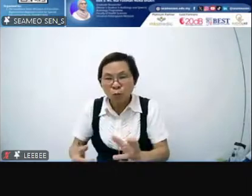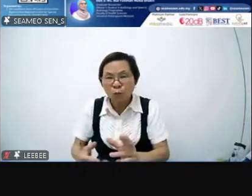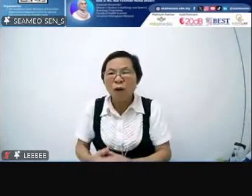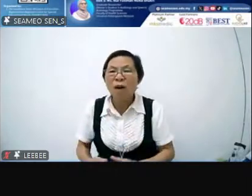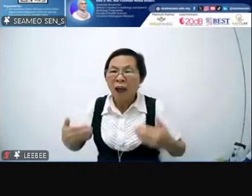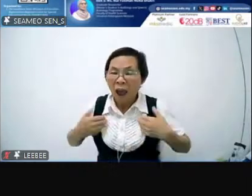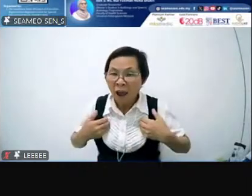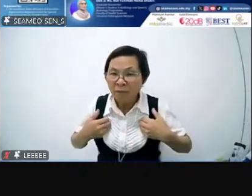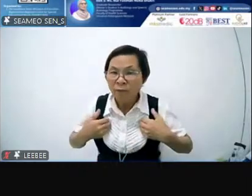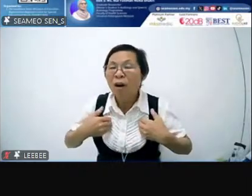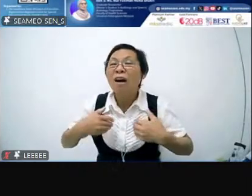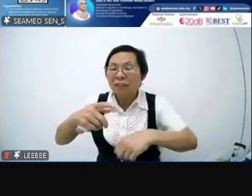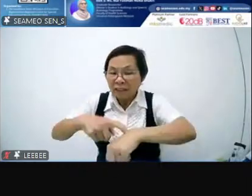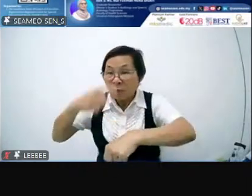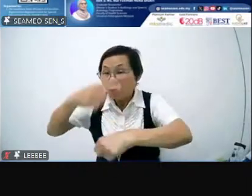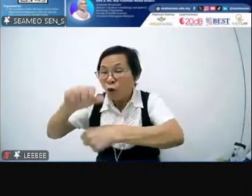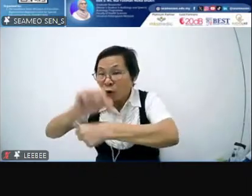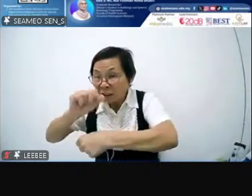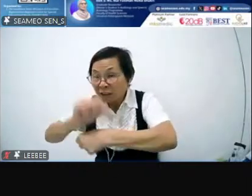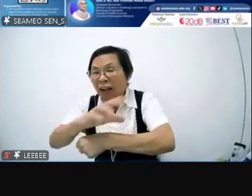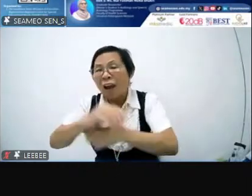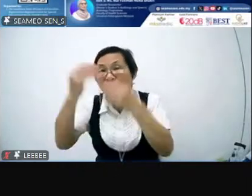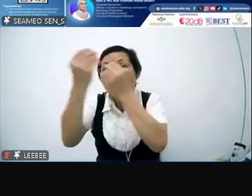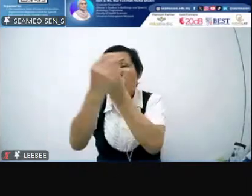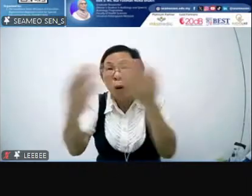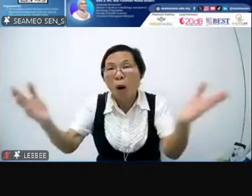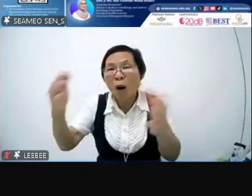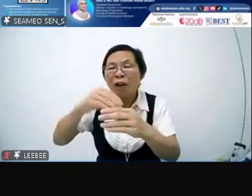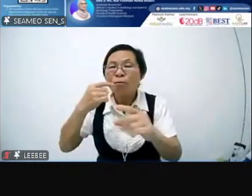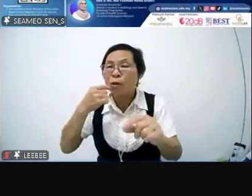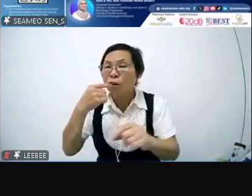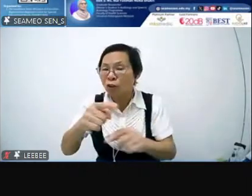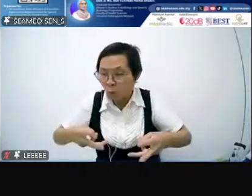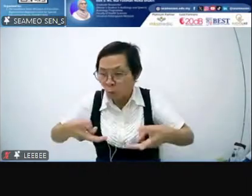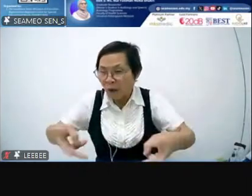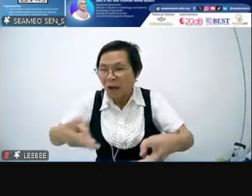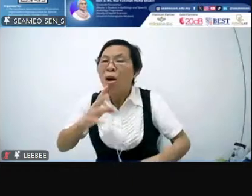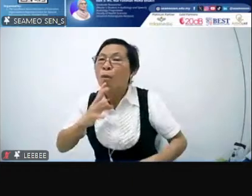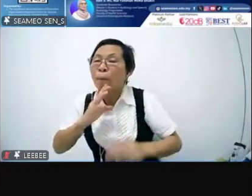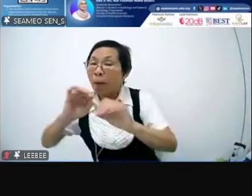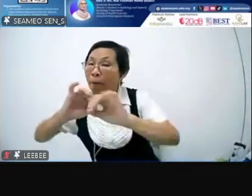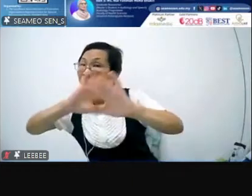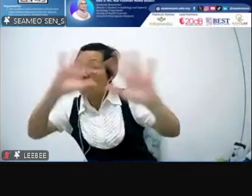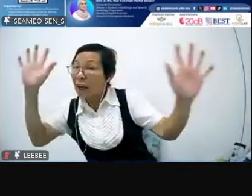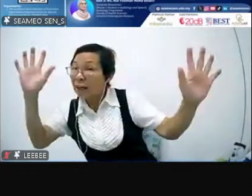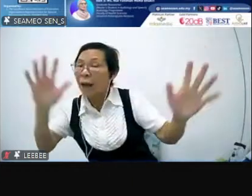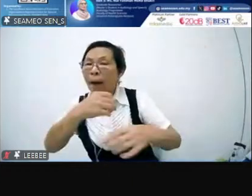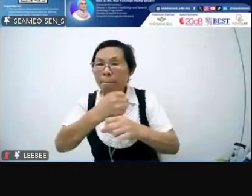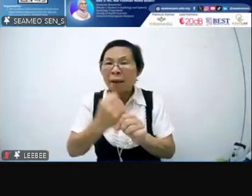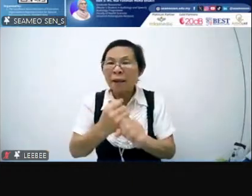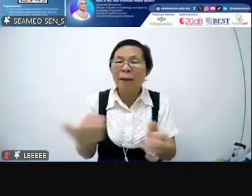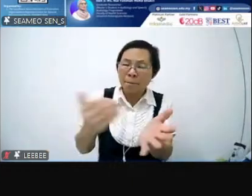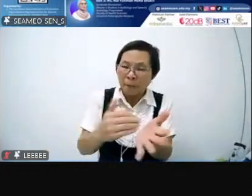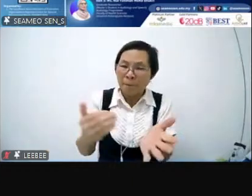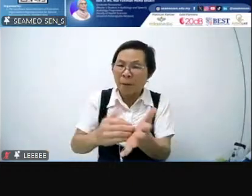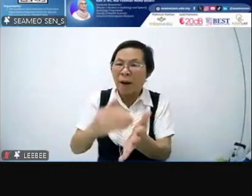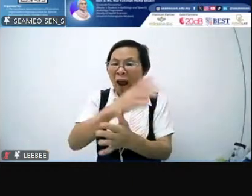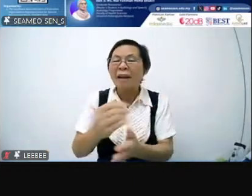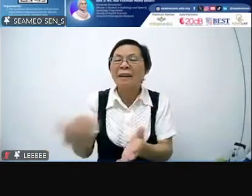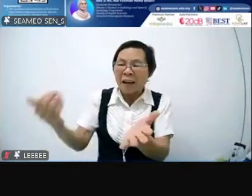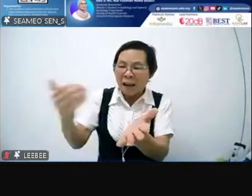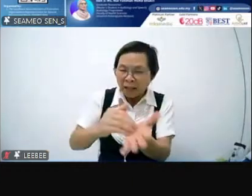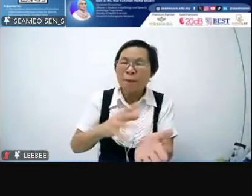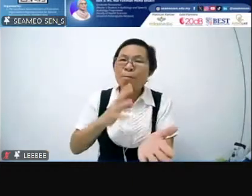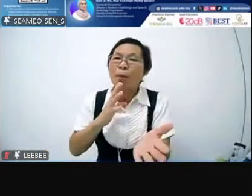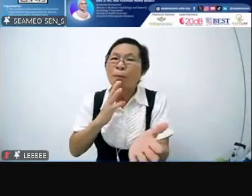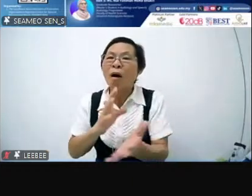for tasks, presenting information in a structured way, speaking clearly, using repetition and rephrasing,